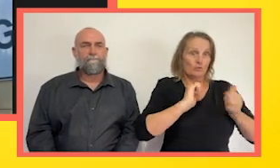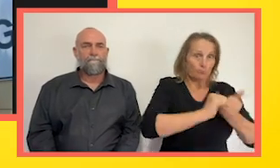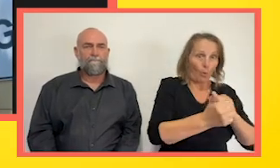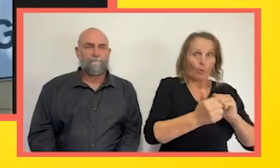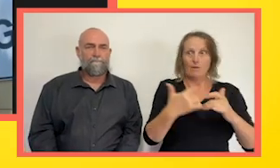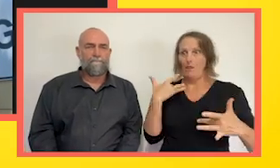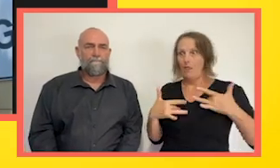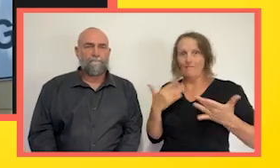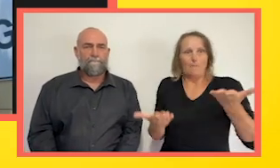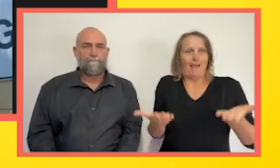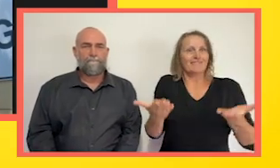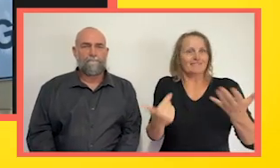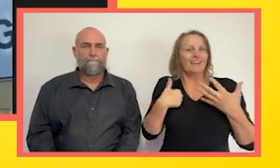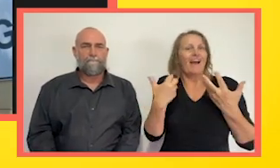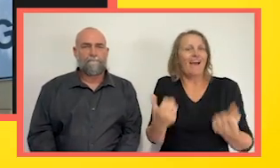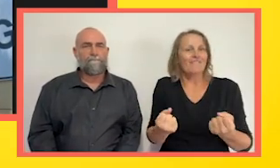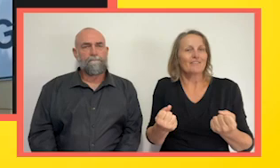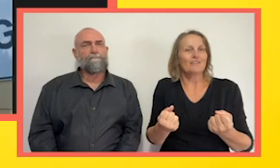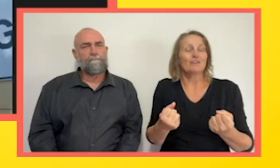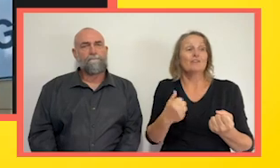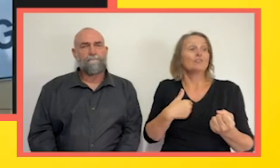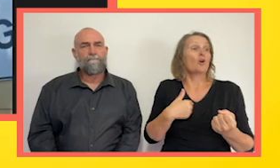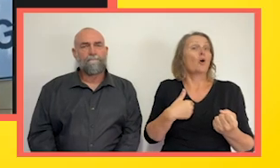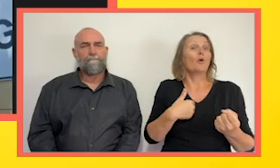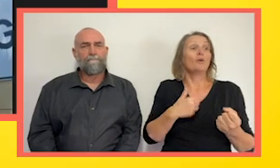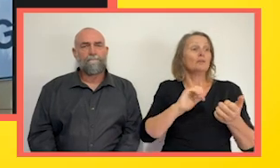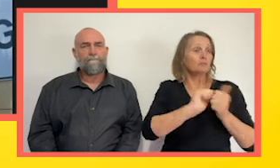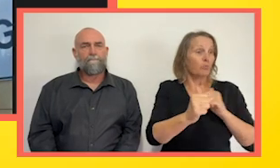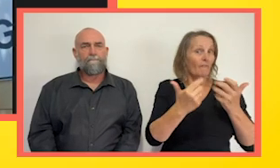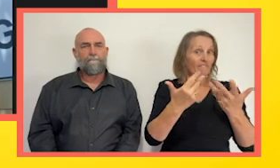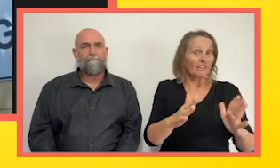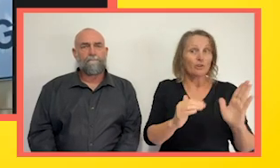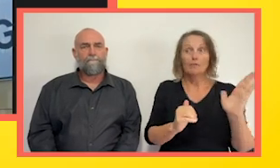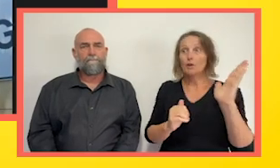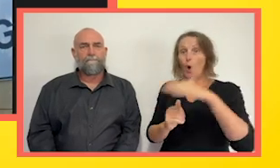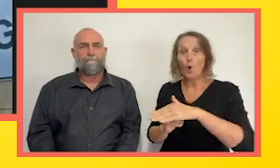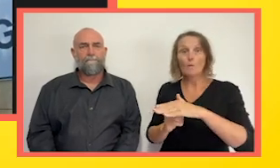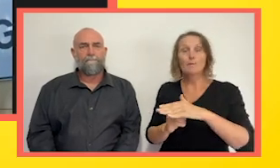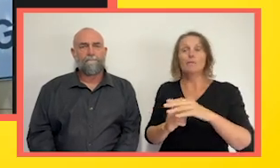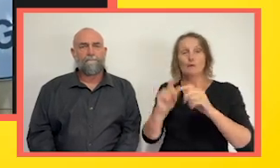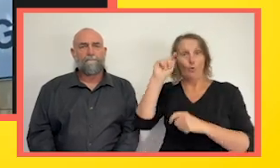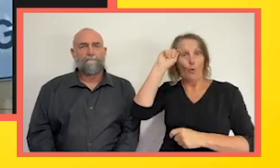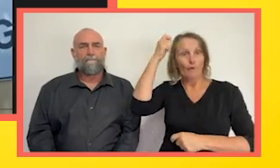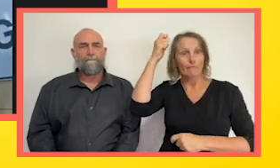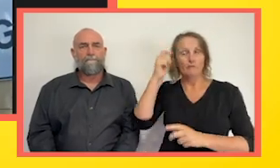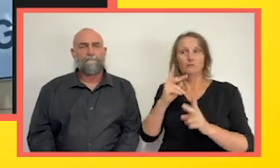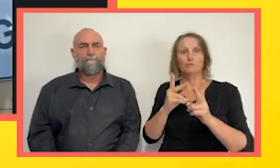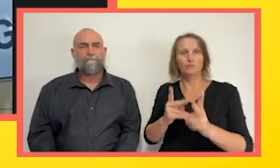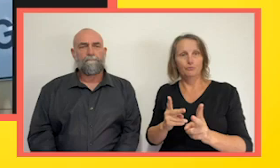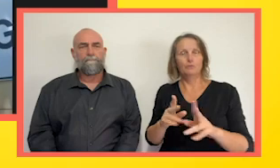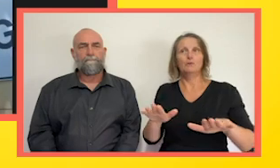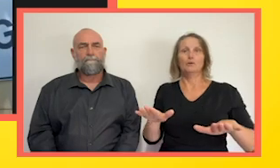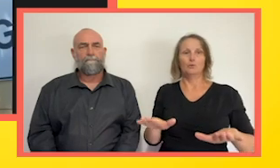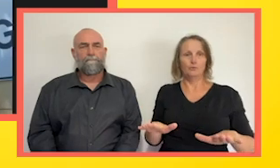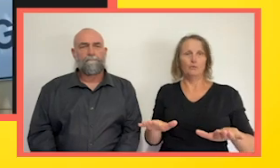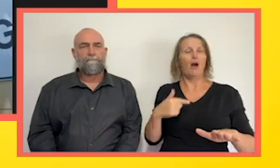yeah, if I can, come home and be able to switch off a little bit and decompress kind of from training and just, take a little bit of a